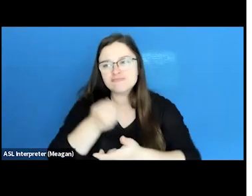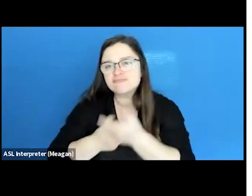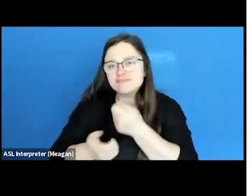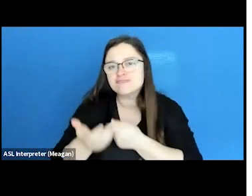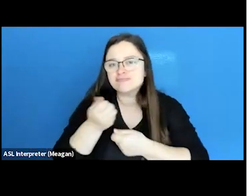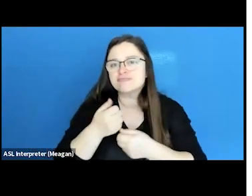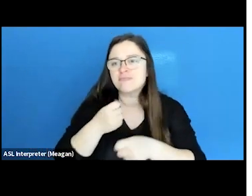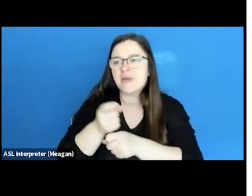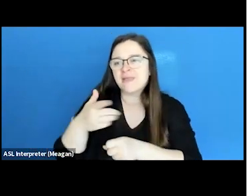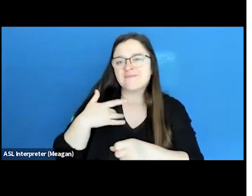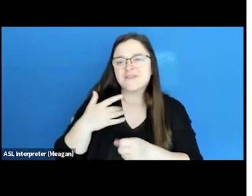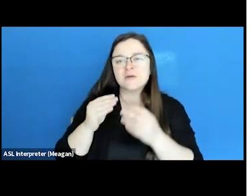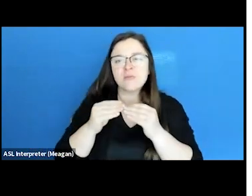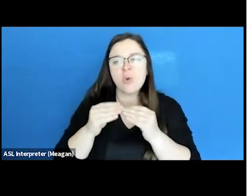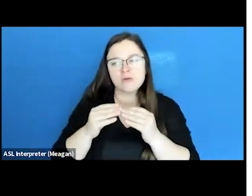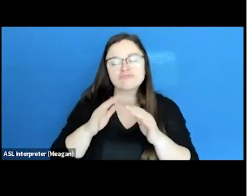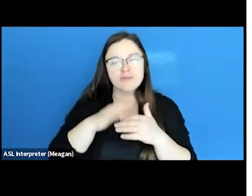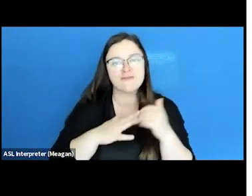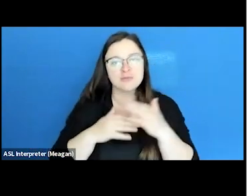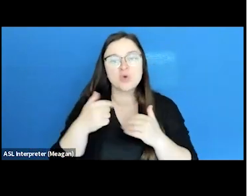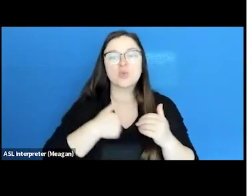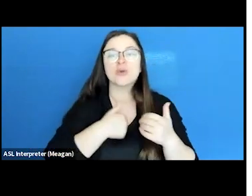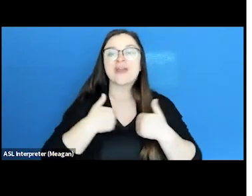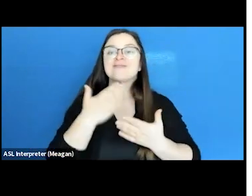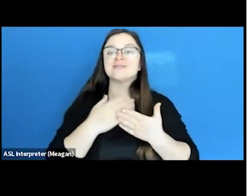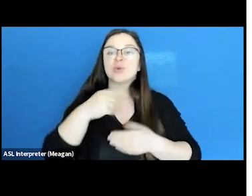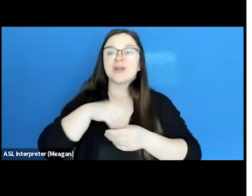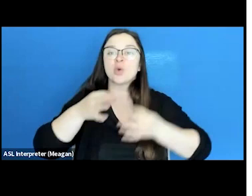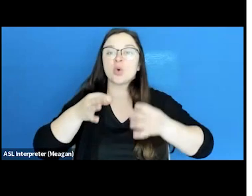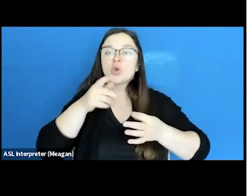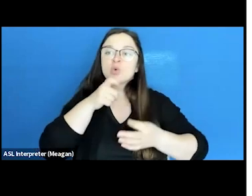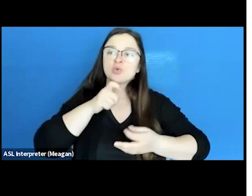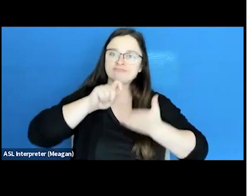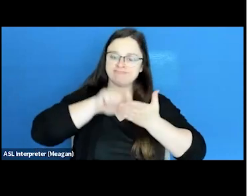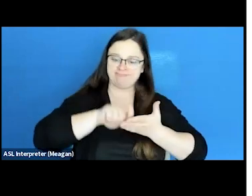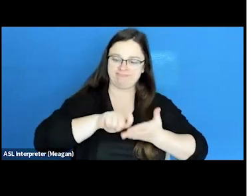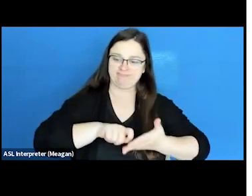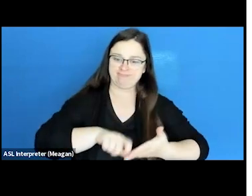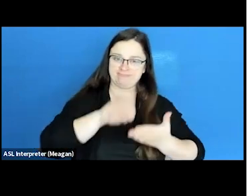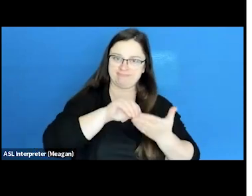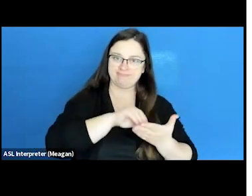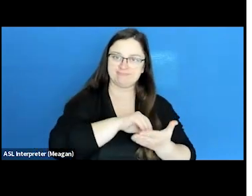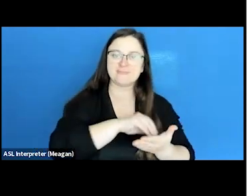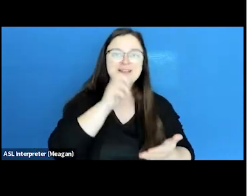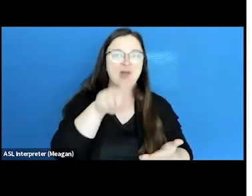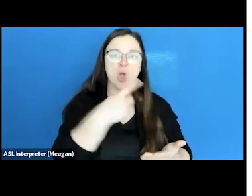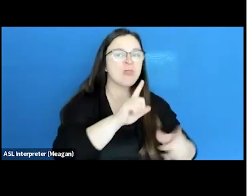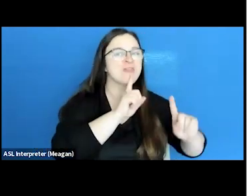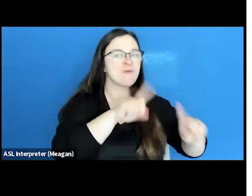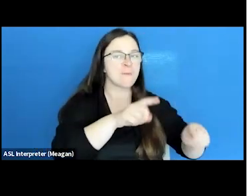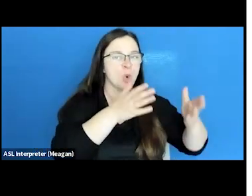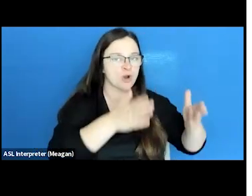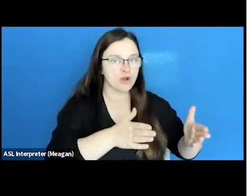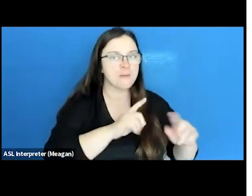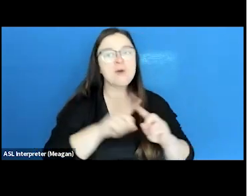ease. We have someone in court who takes notes of everything that's happening, not just the court reporter, but one of